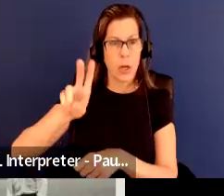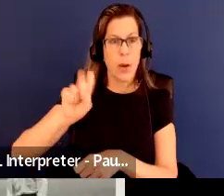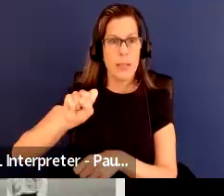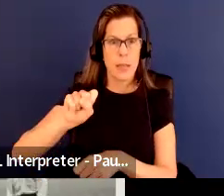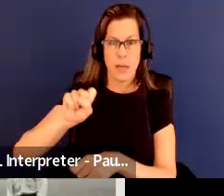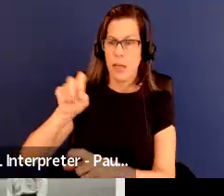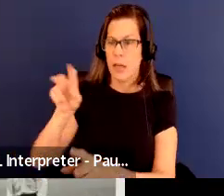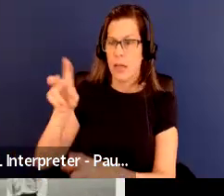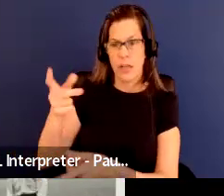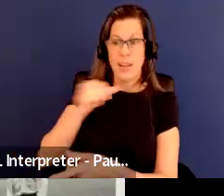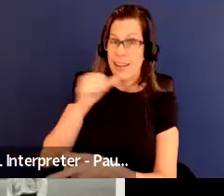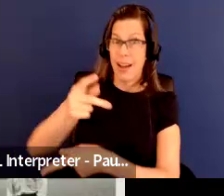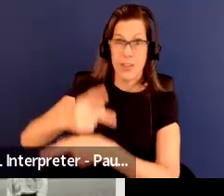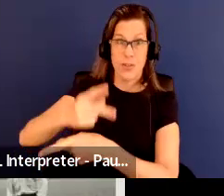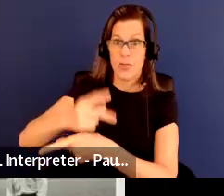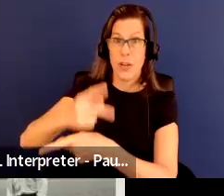treated poorly.